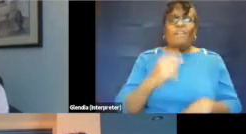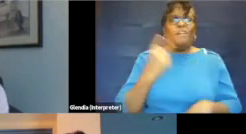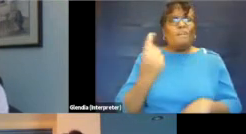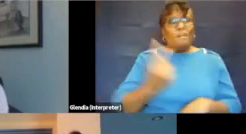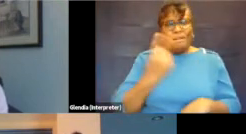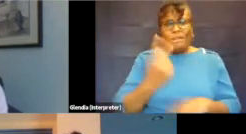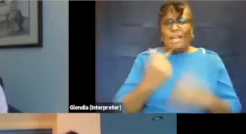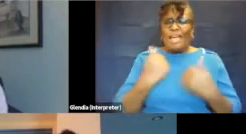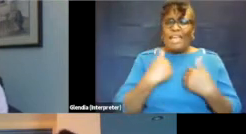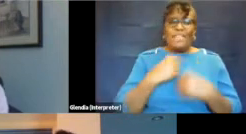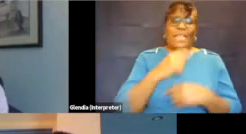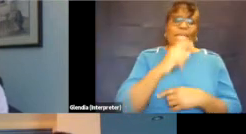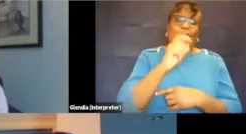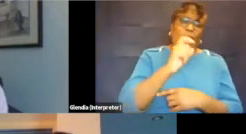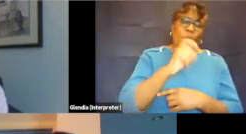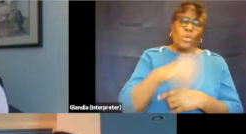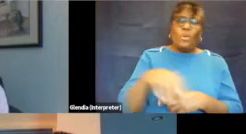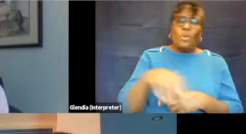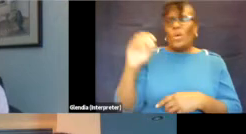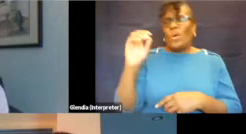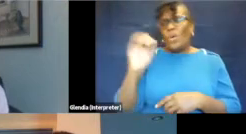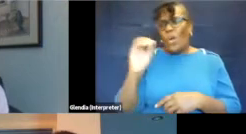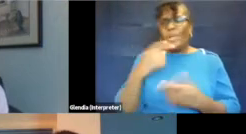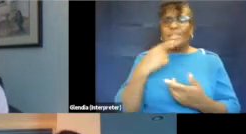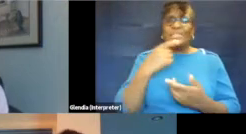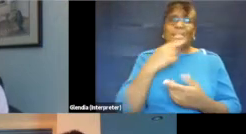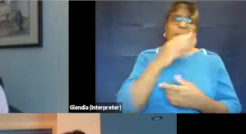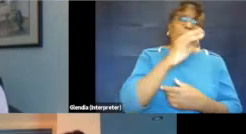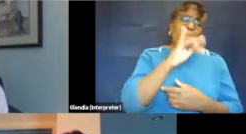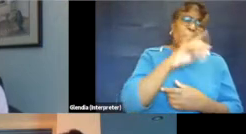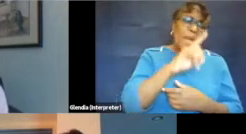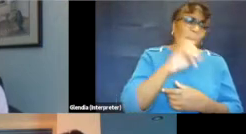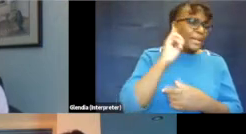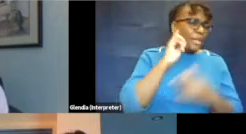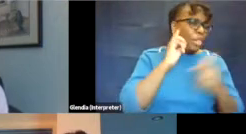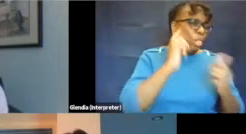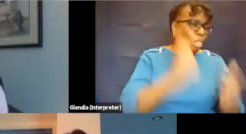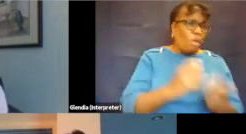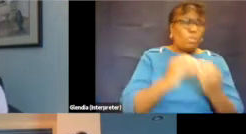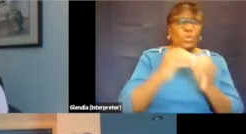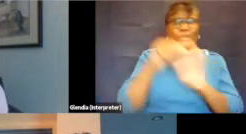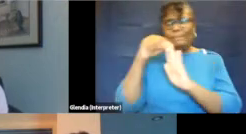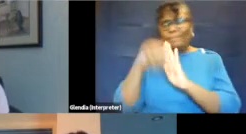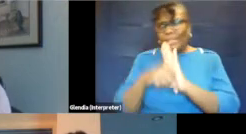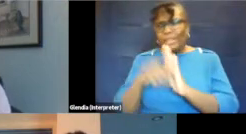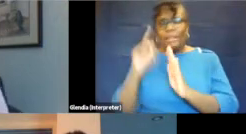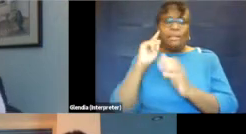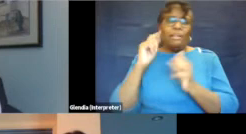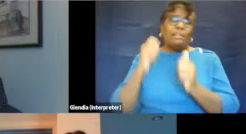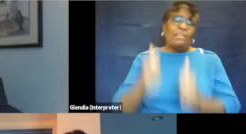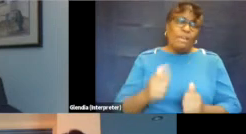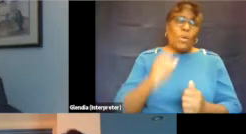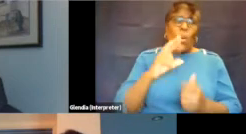X and O, and we'll say it's a mild hearing loss, moderate hearing loss, severe, conductive sensorial mixed. And I know those aren't